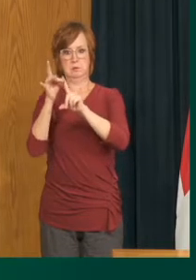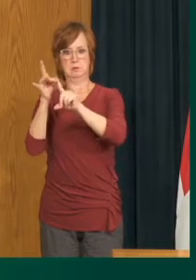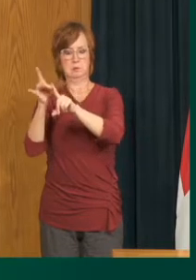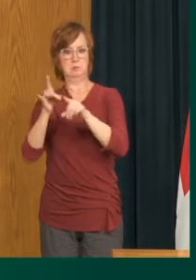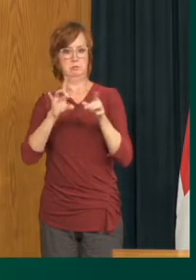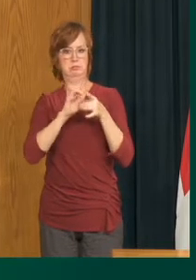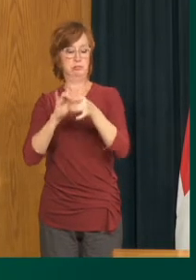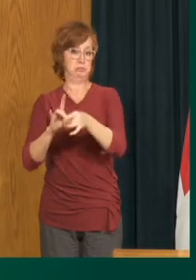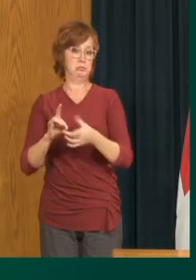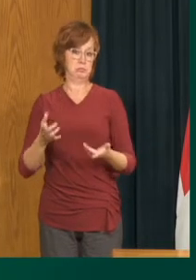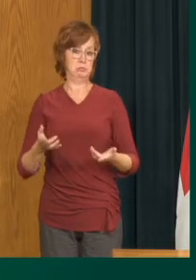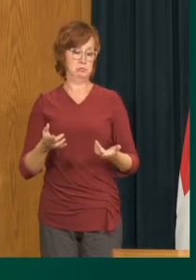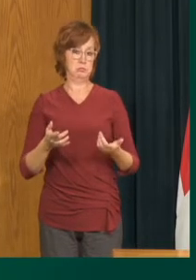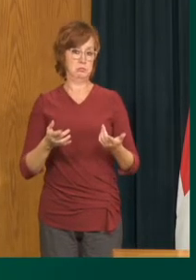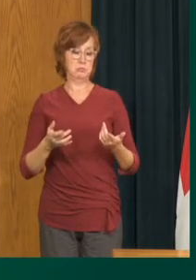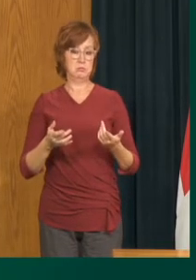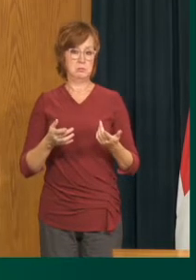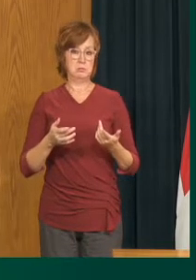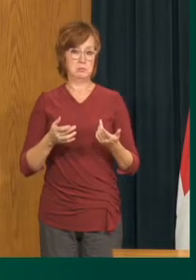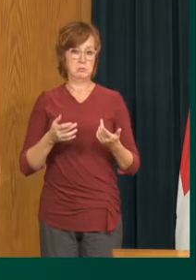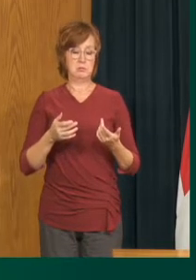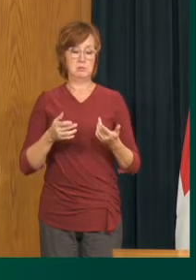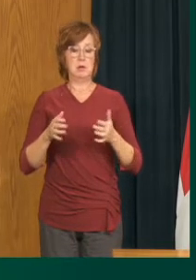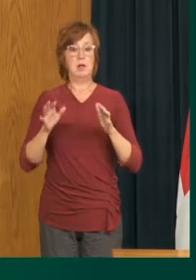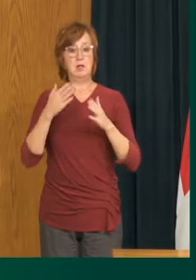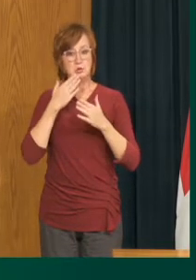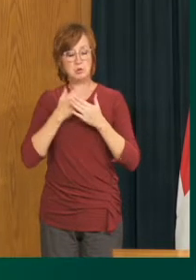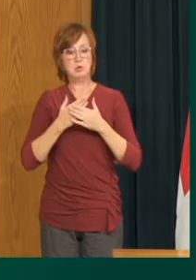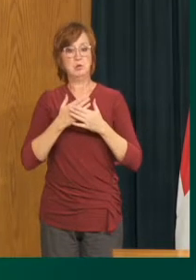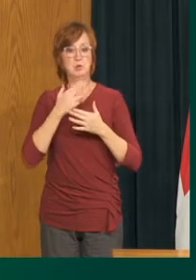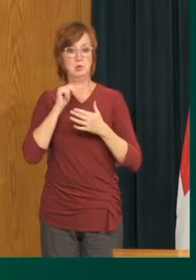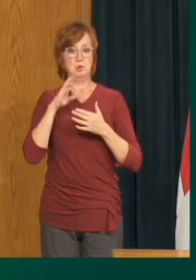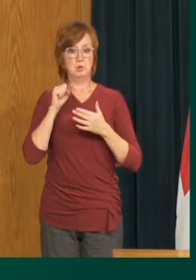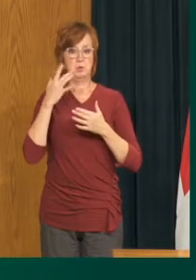customers, businesses are following the guidelines, and that's very important as well.